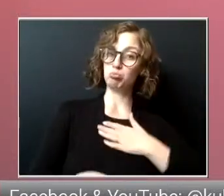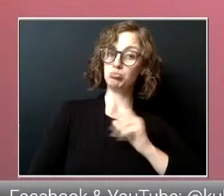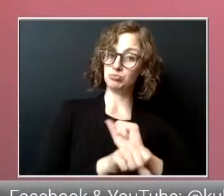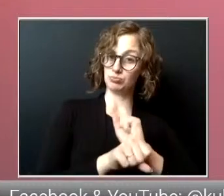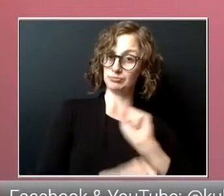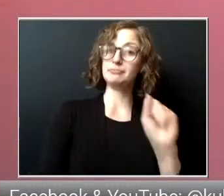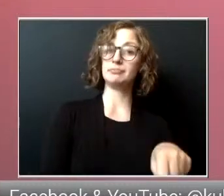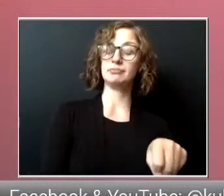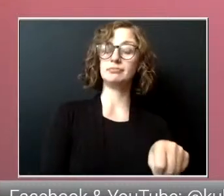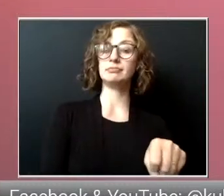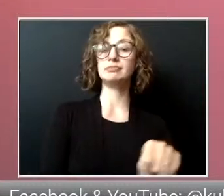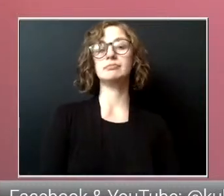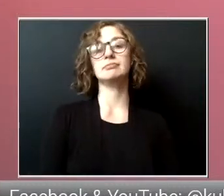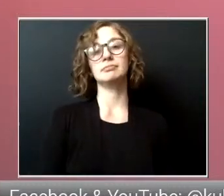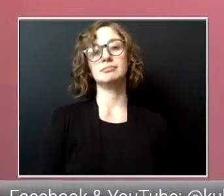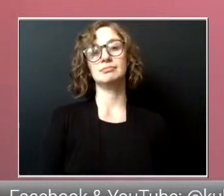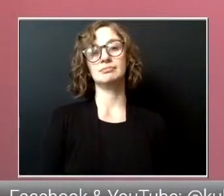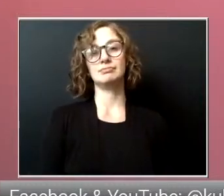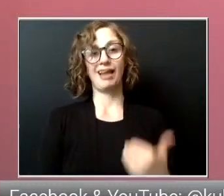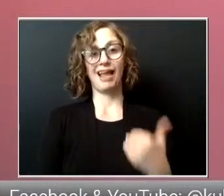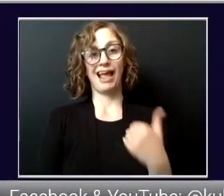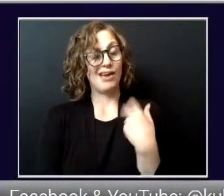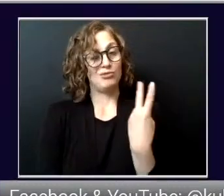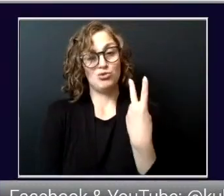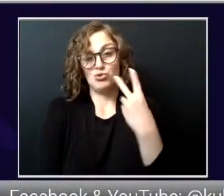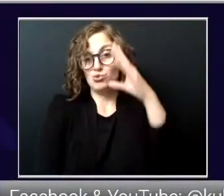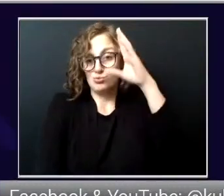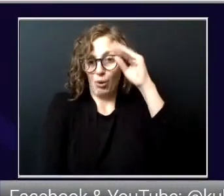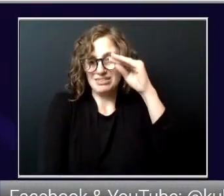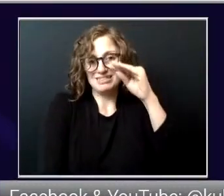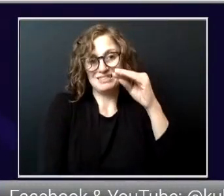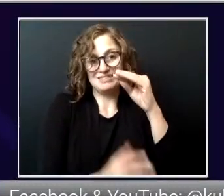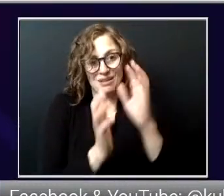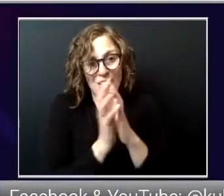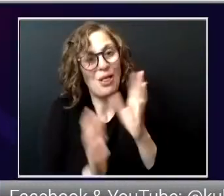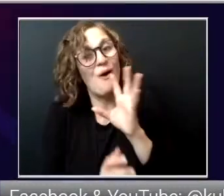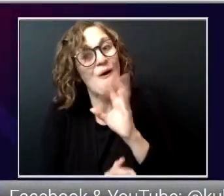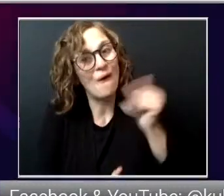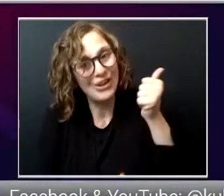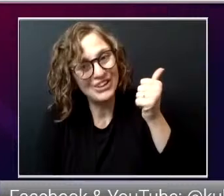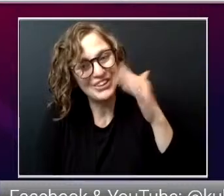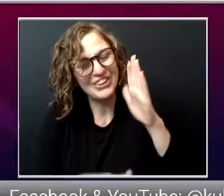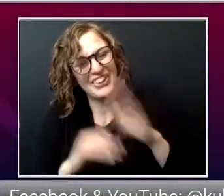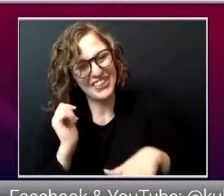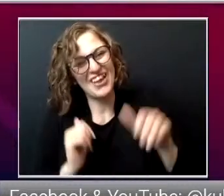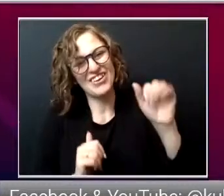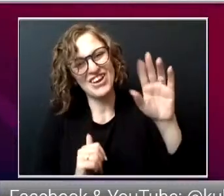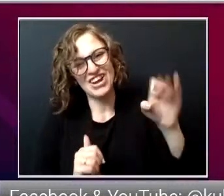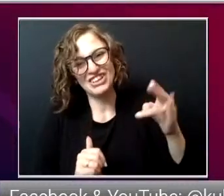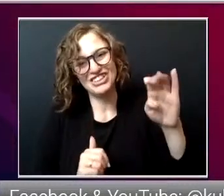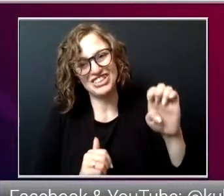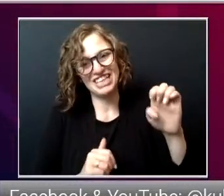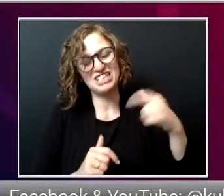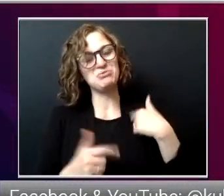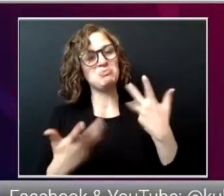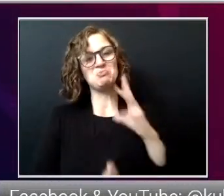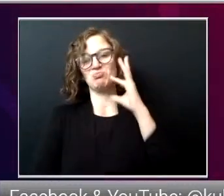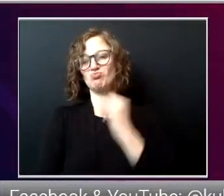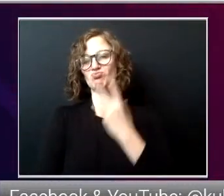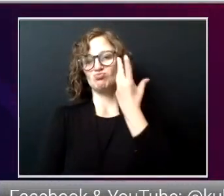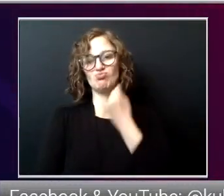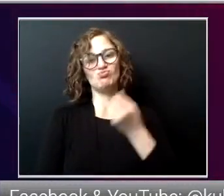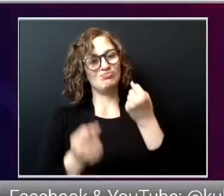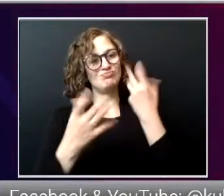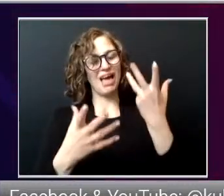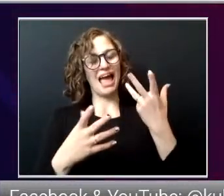I have 2 boys that are much older than Archie. So you changed plenty of so diapers. I changed plenty of diapers. I had cloth diapers back